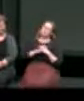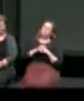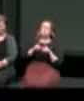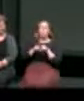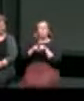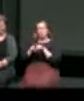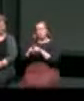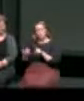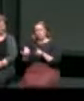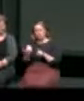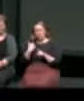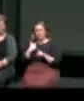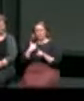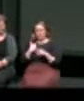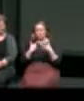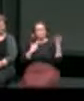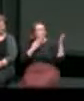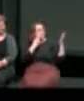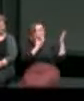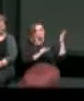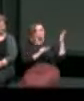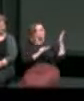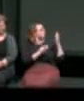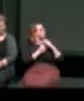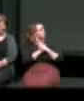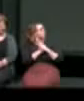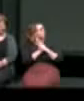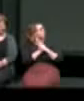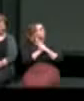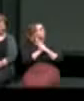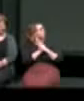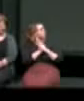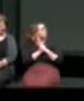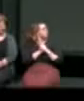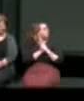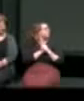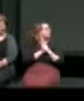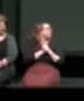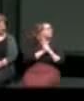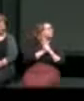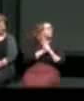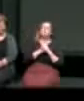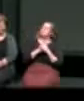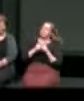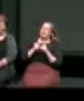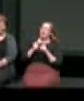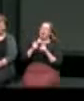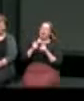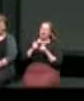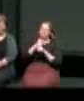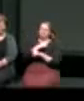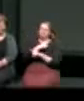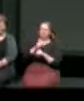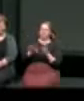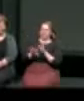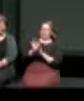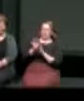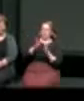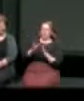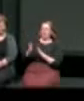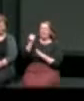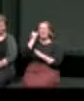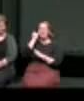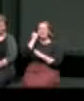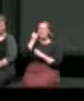We also have, so you see up here, we also have an inadvertent discovery plan. If this is